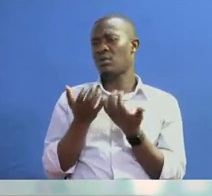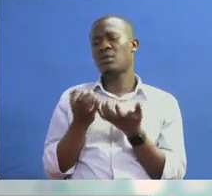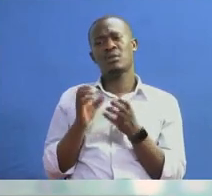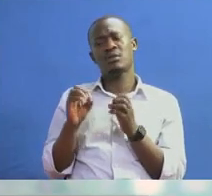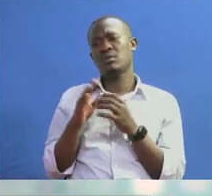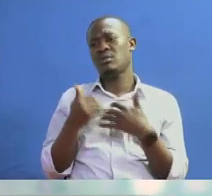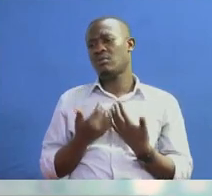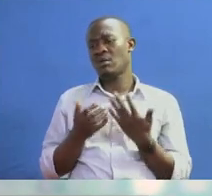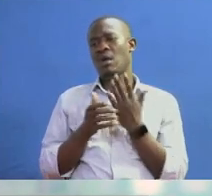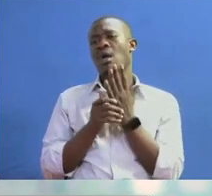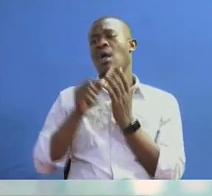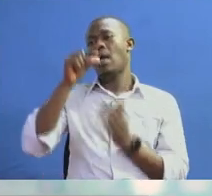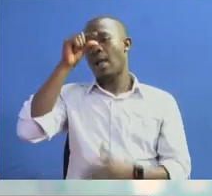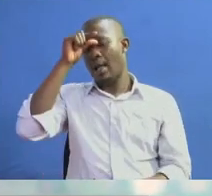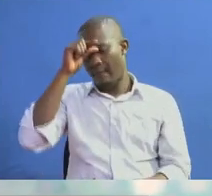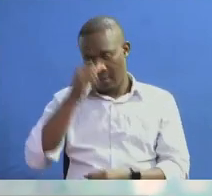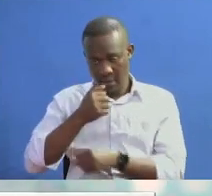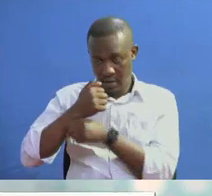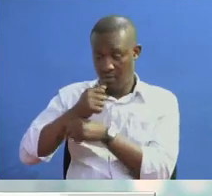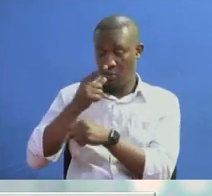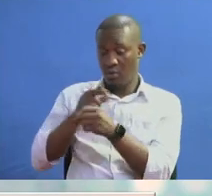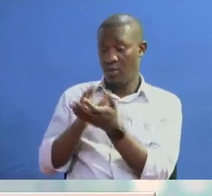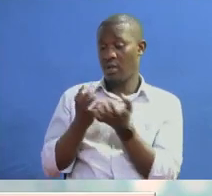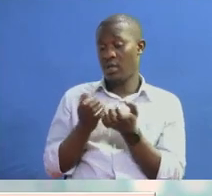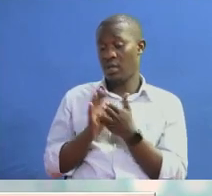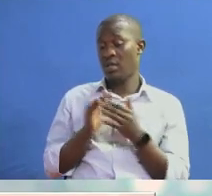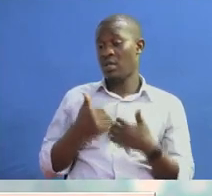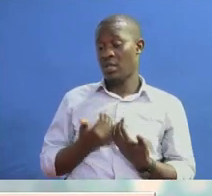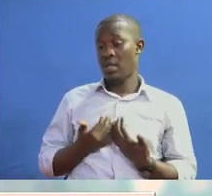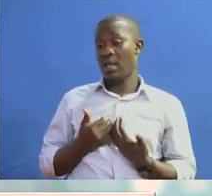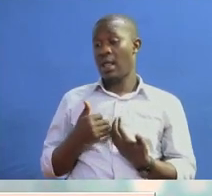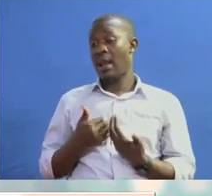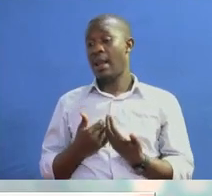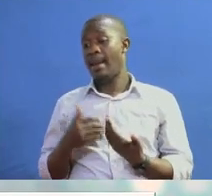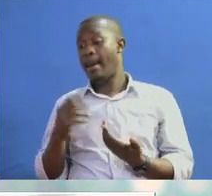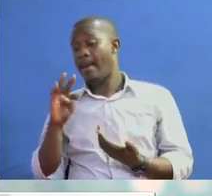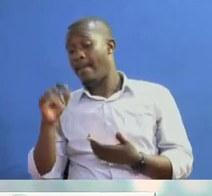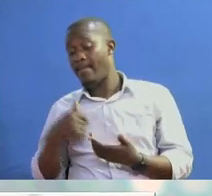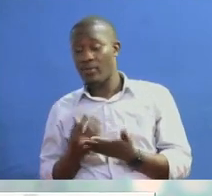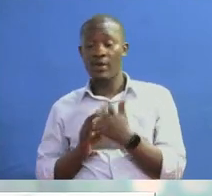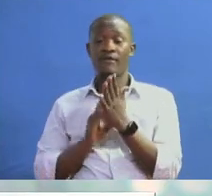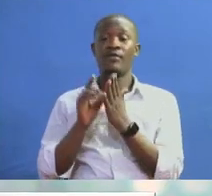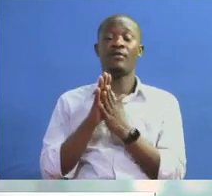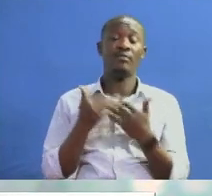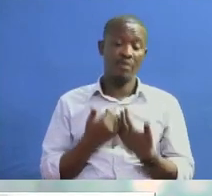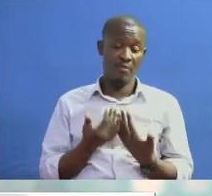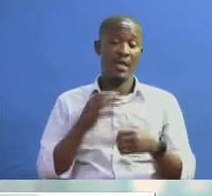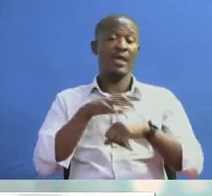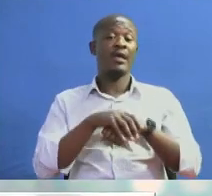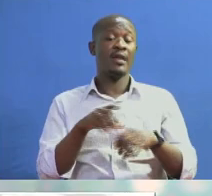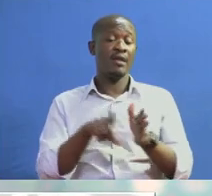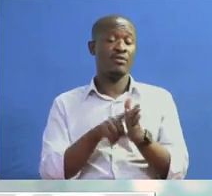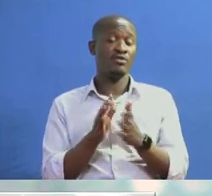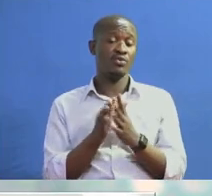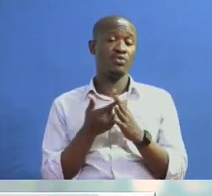after getting the skill. What they need is them to develop up and get some incentive and subsidized loans to start